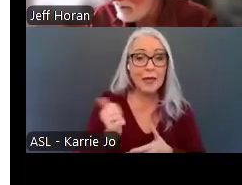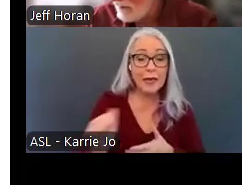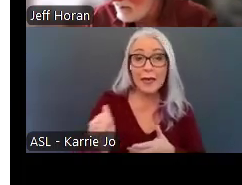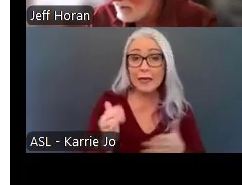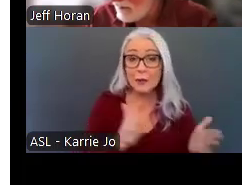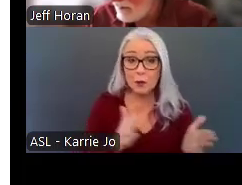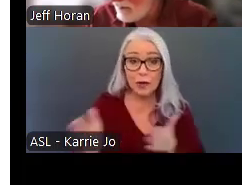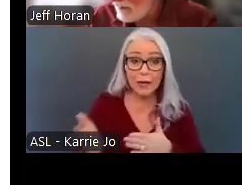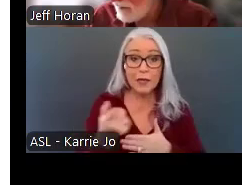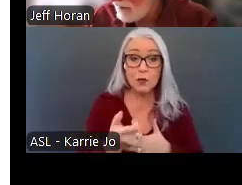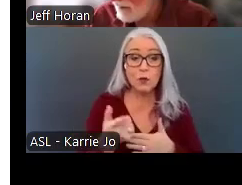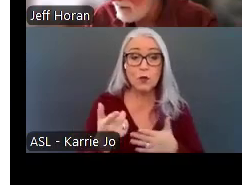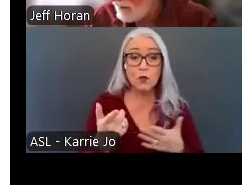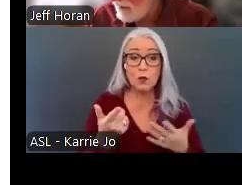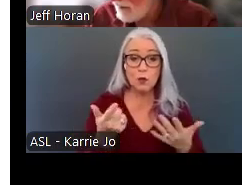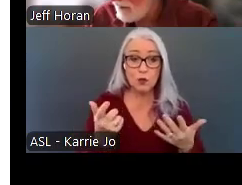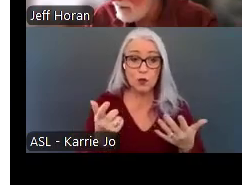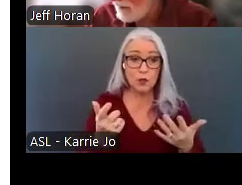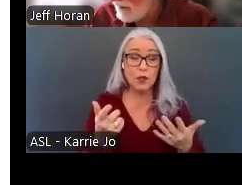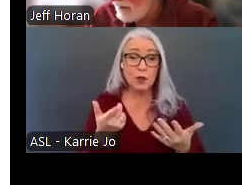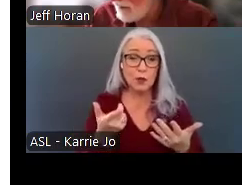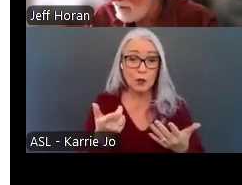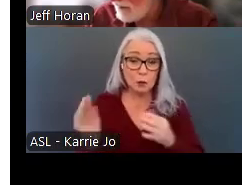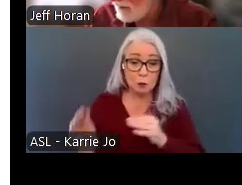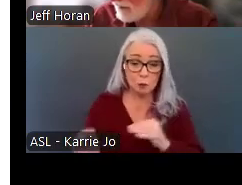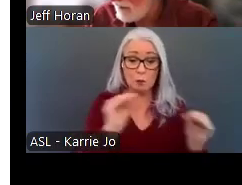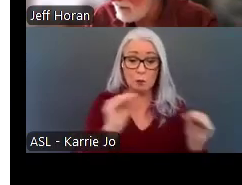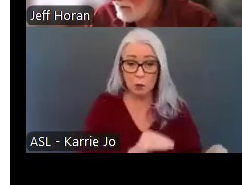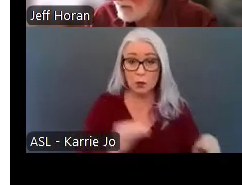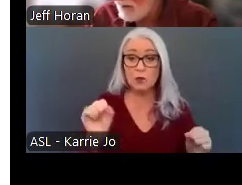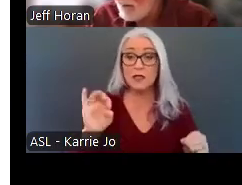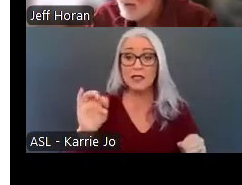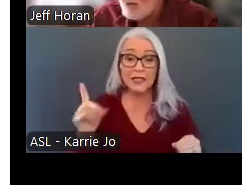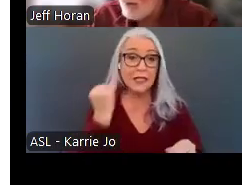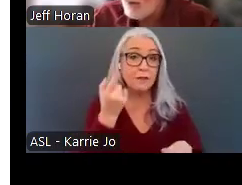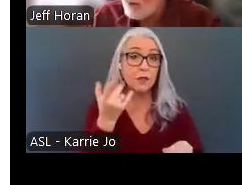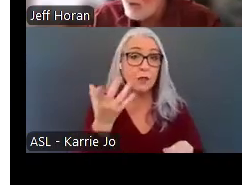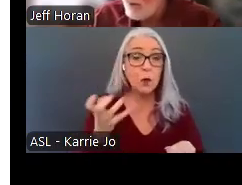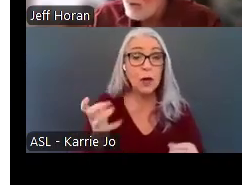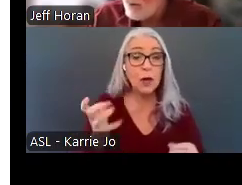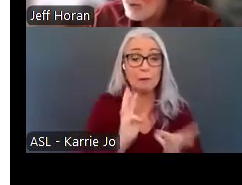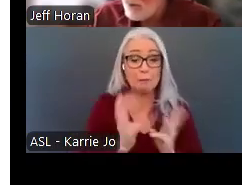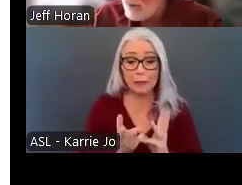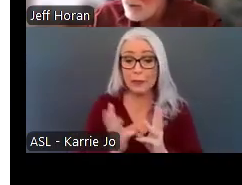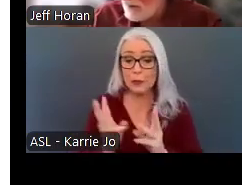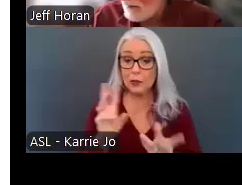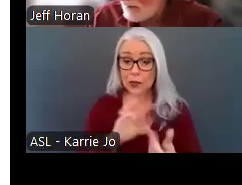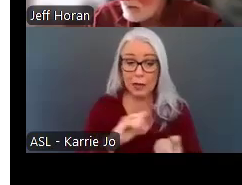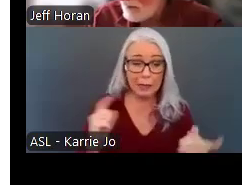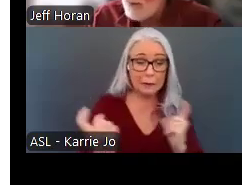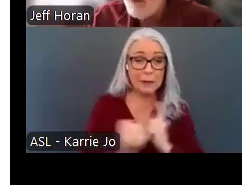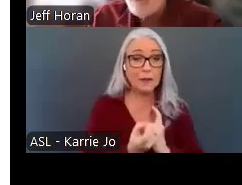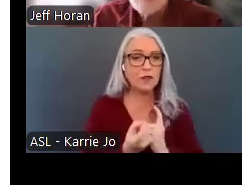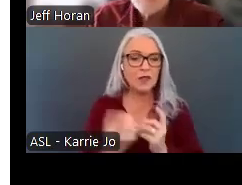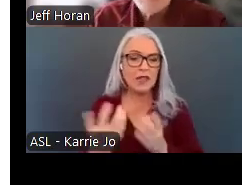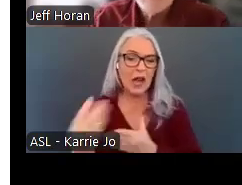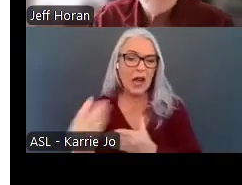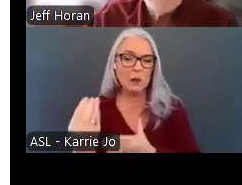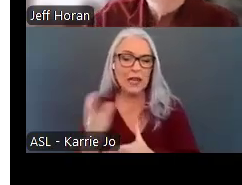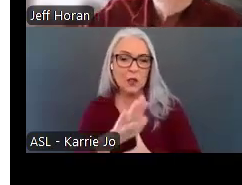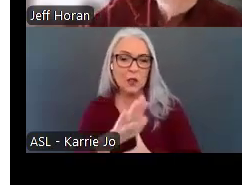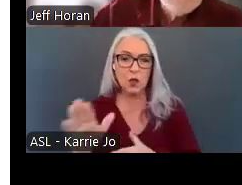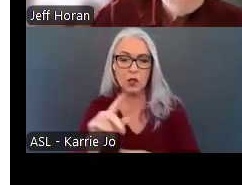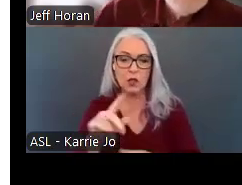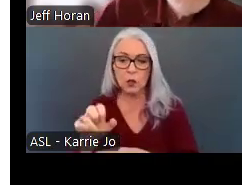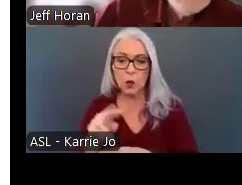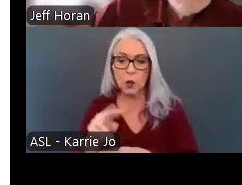you're going to be moving seed if you want to do climate adaptation, maybe outside your seed collection zone, although you can keep it within